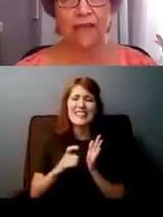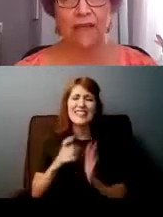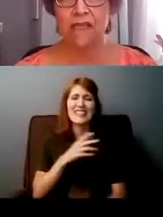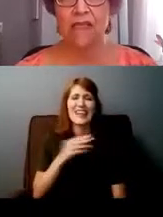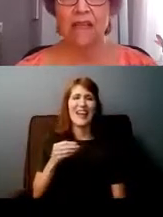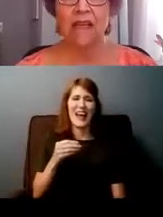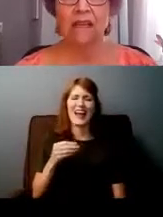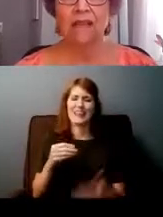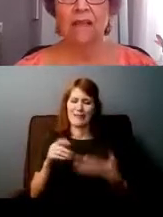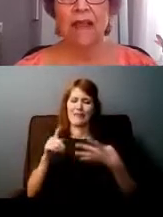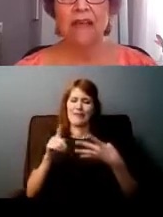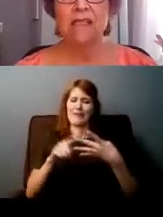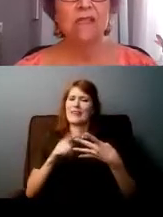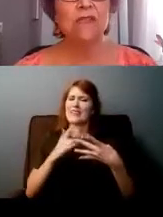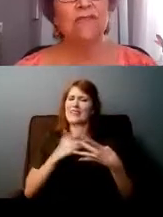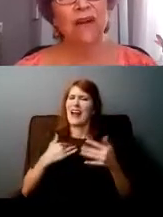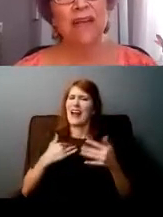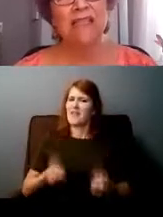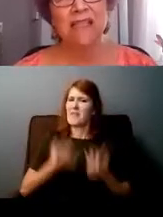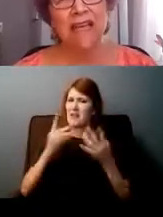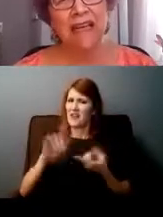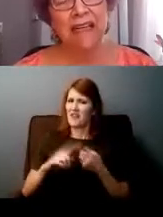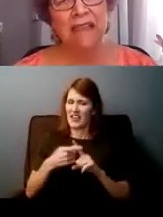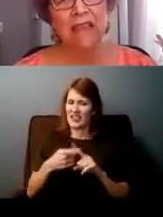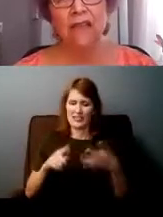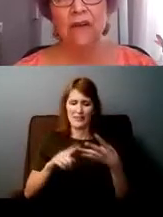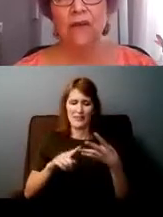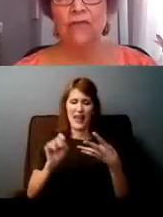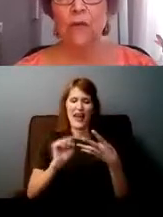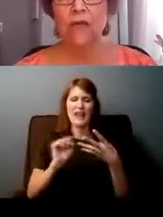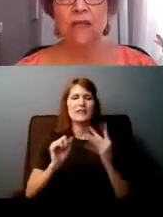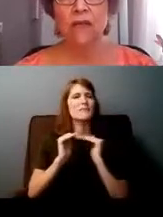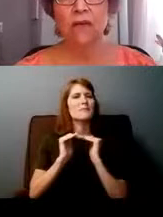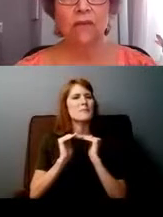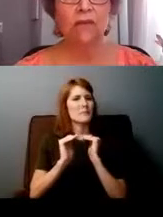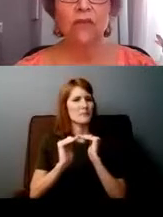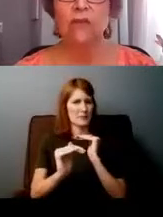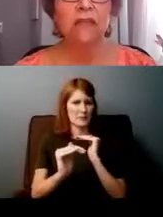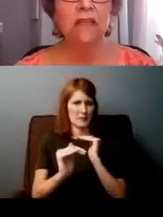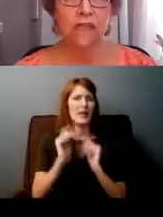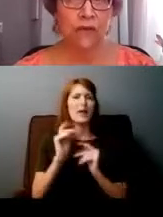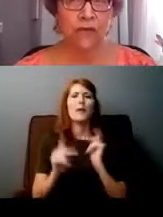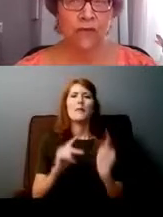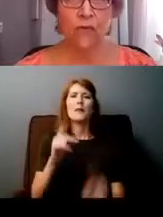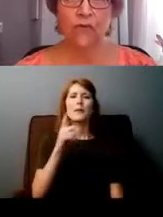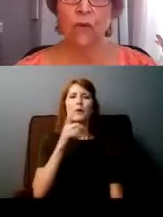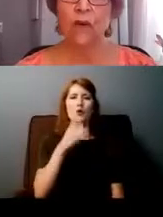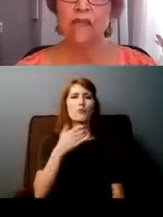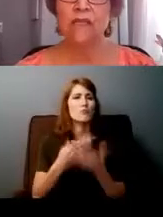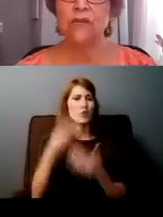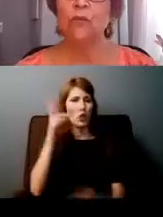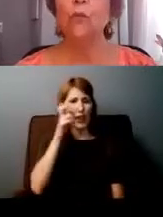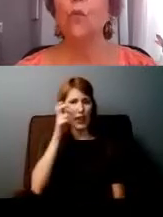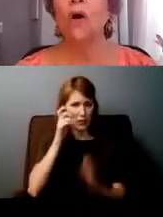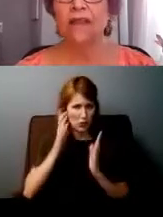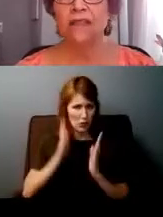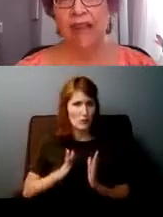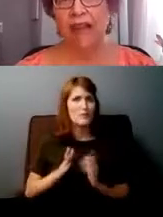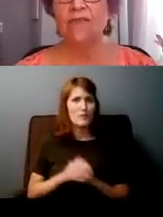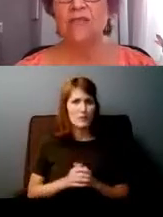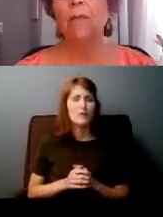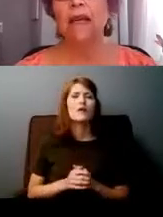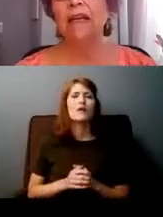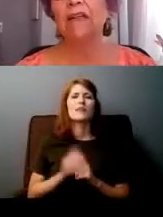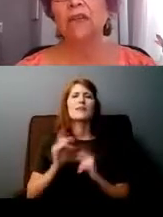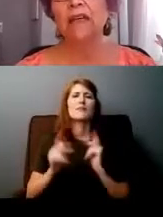of friends. The S's are very steady. They're the folks that are good listeners. Those are the ones that you want to